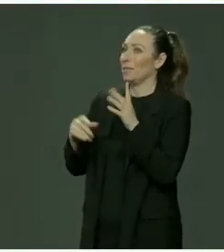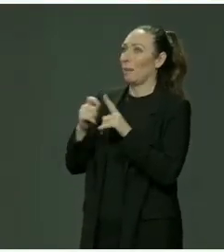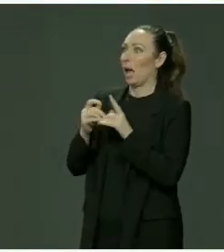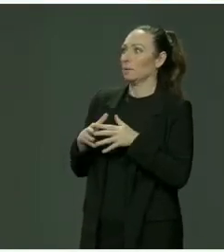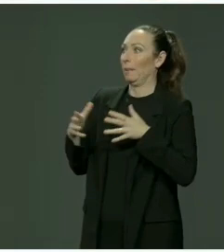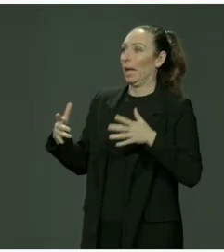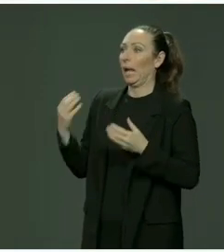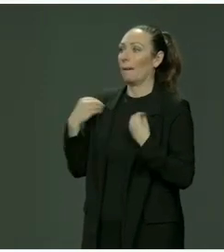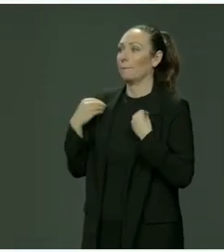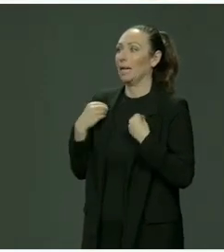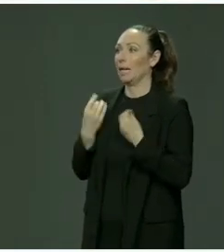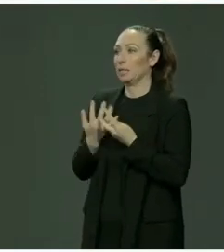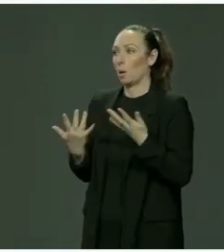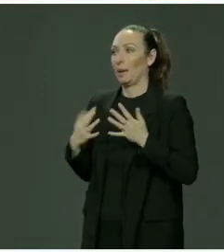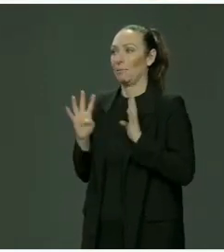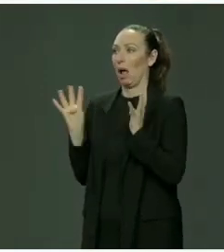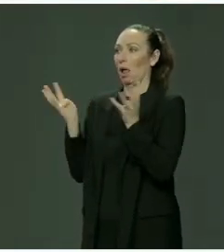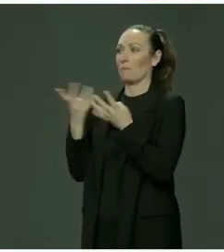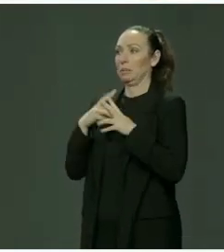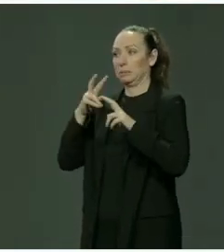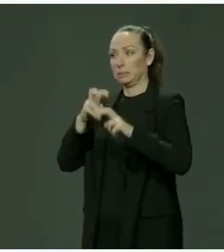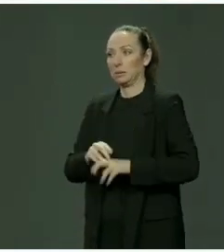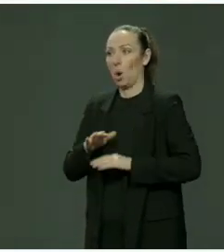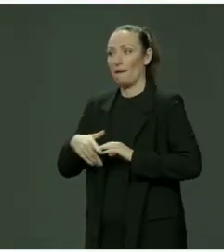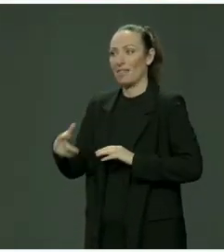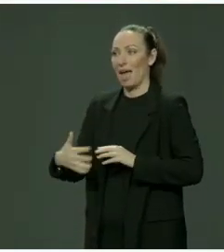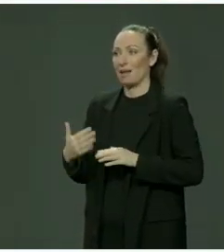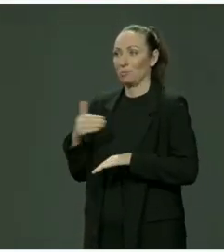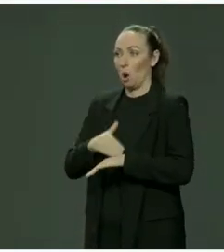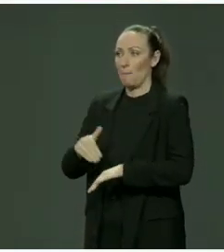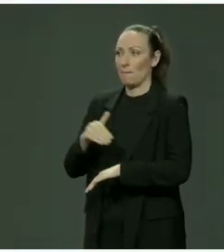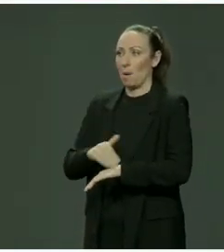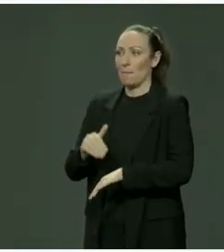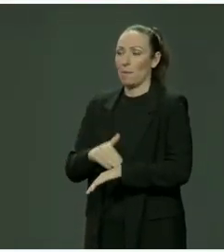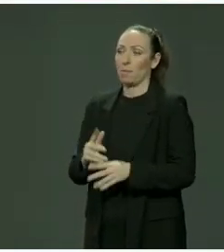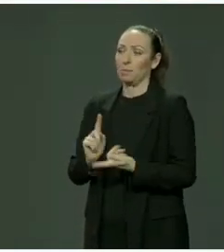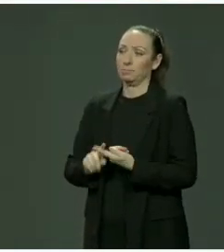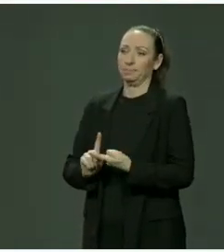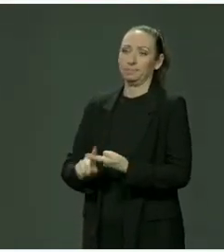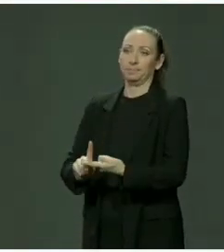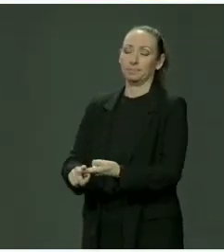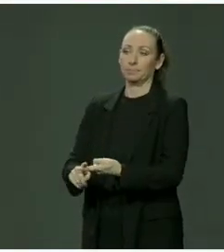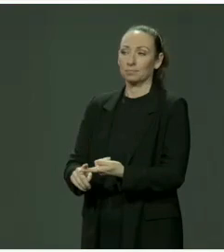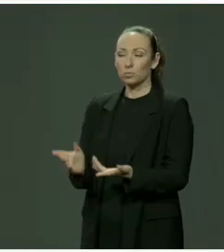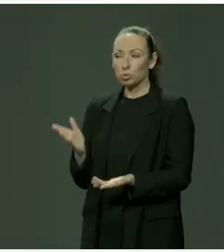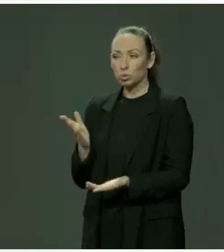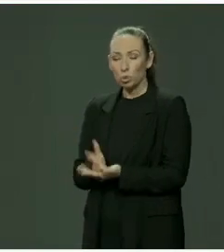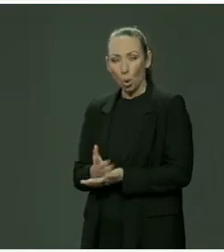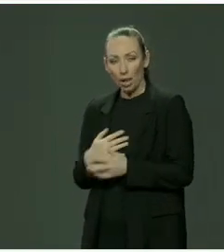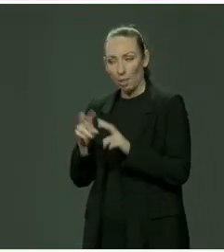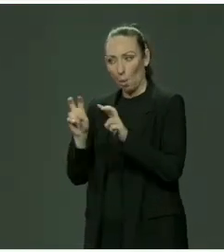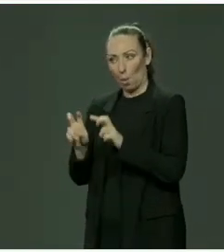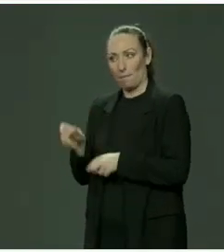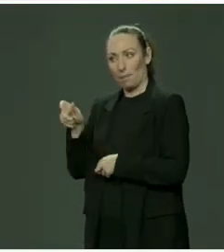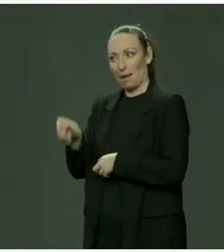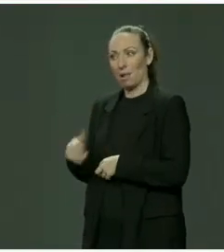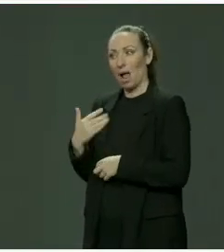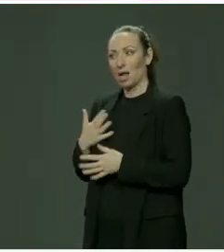parliamentary inquiries and problems continuing. Surely the auditors are looking and doing a forensic